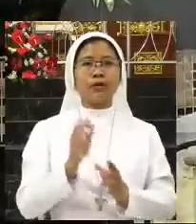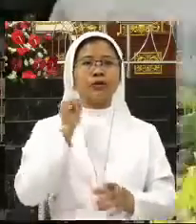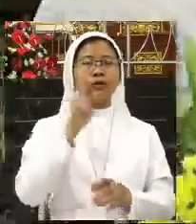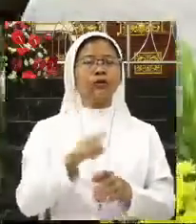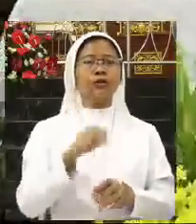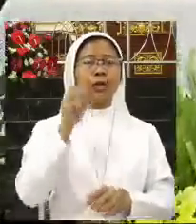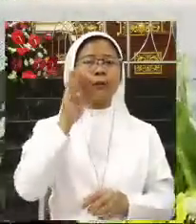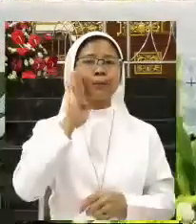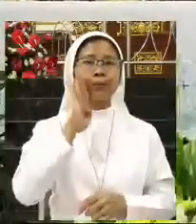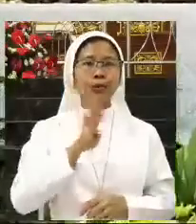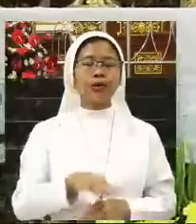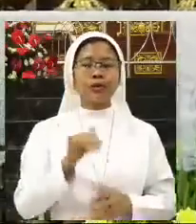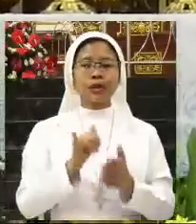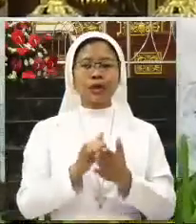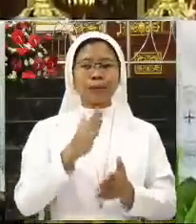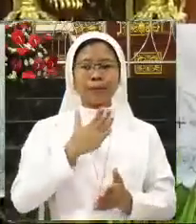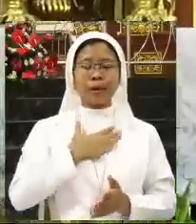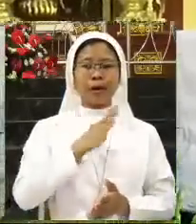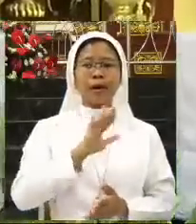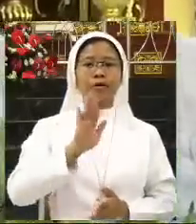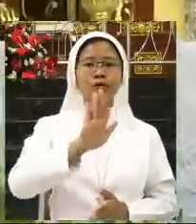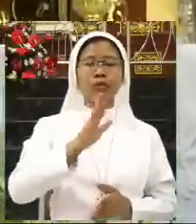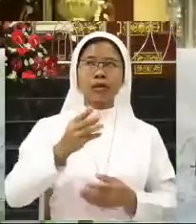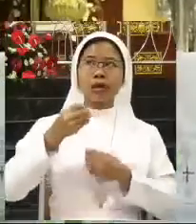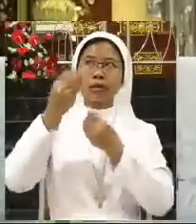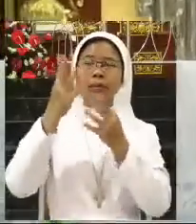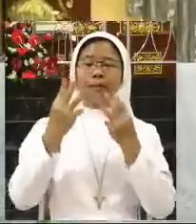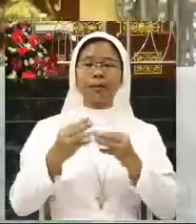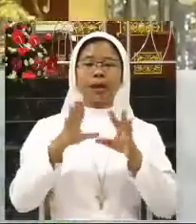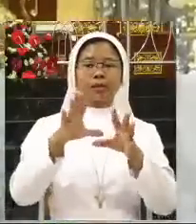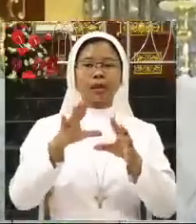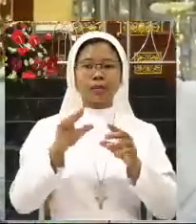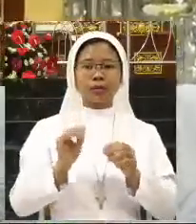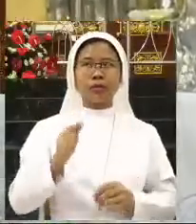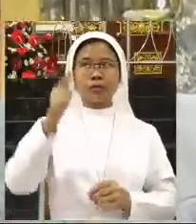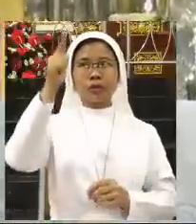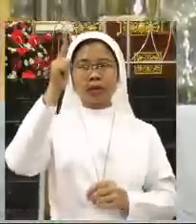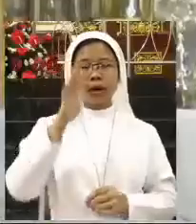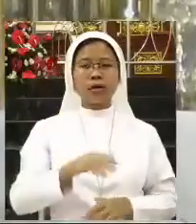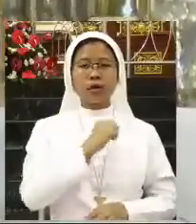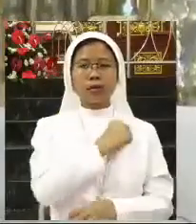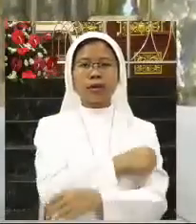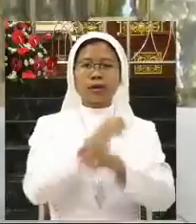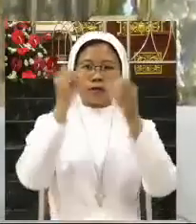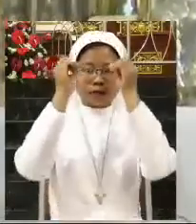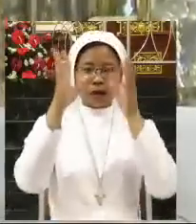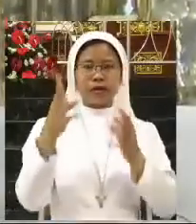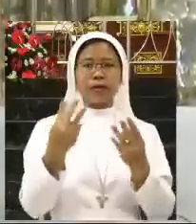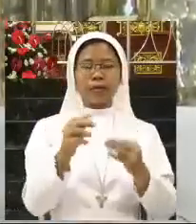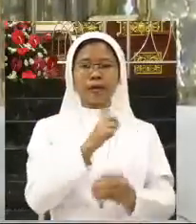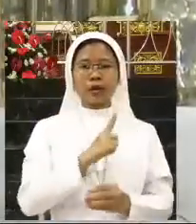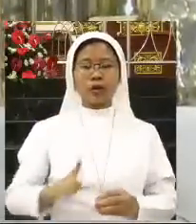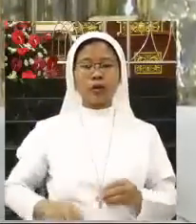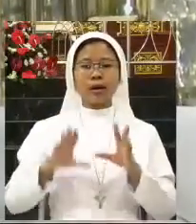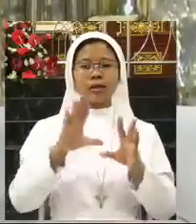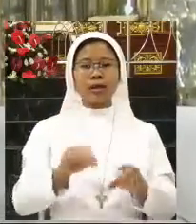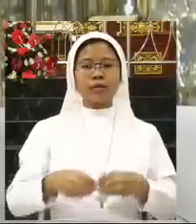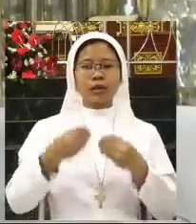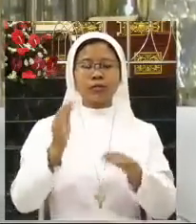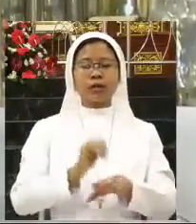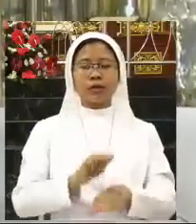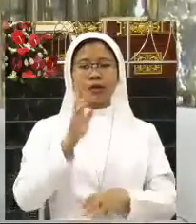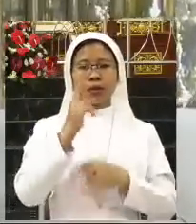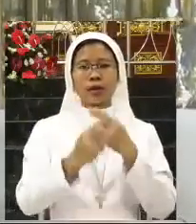Sisters and brothers, that my sacrifice and yours may be acceptable to God, the Almighty Father. May the Lord accept the sacrifice at